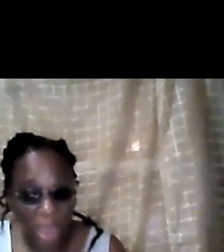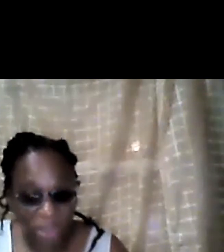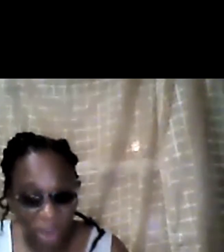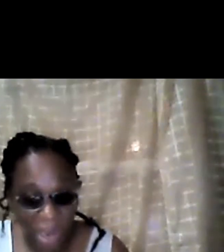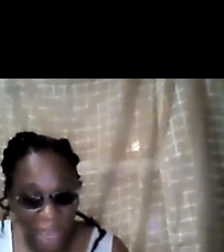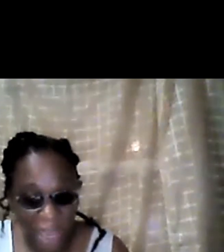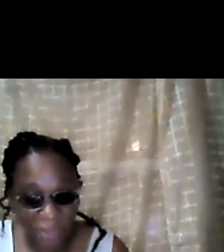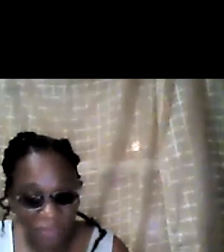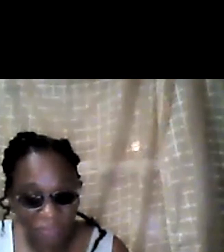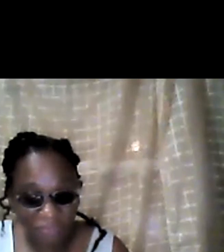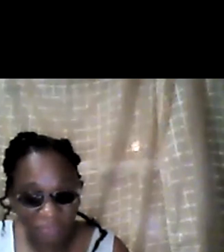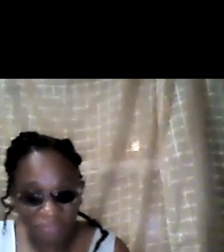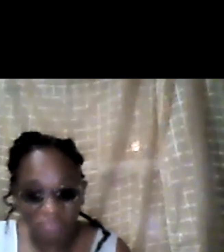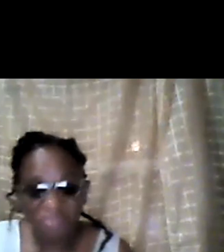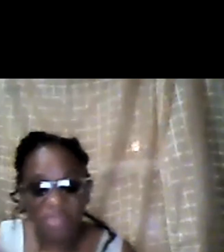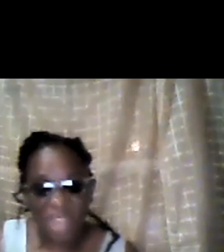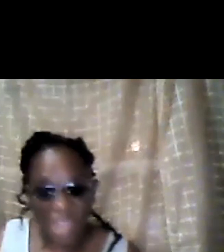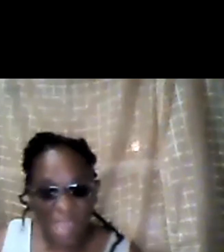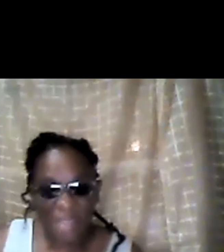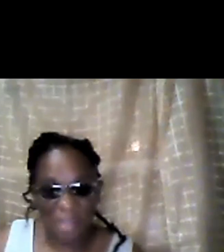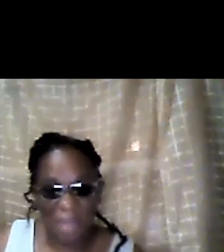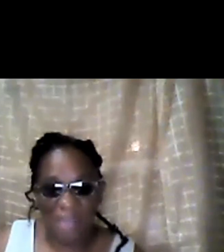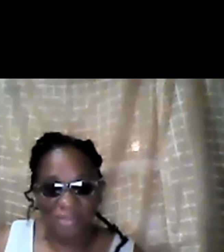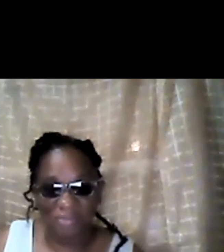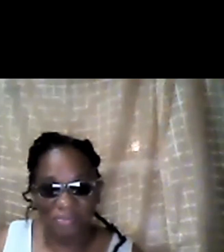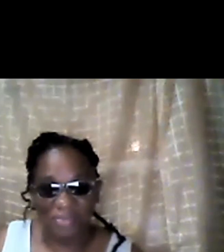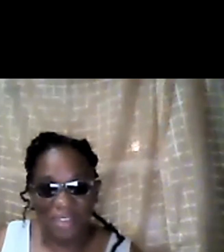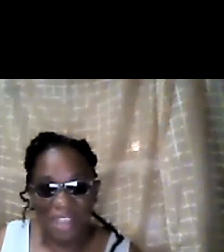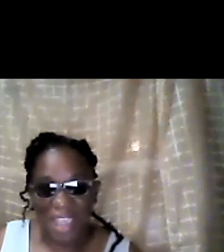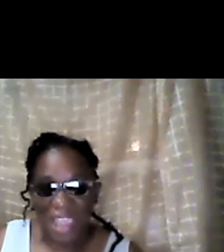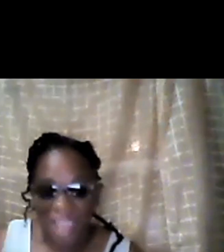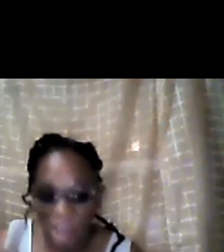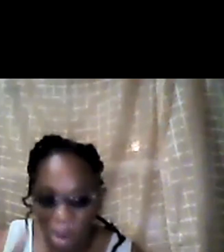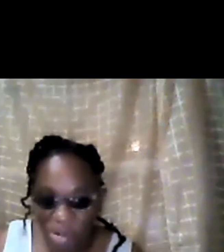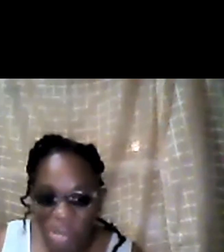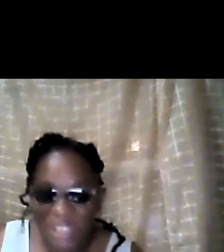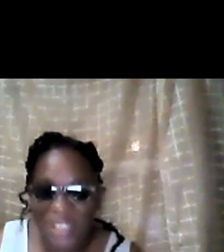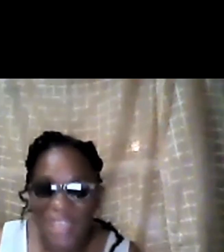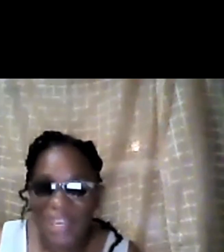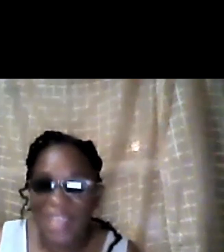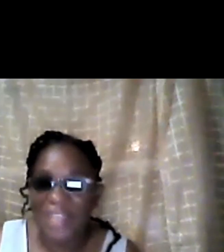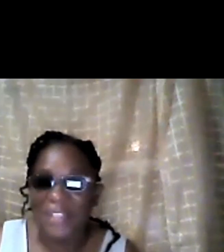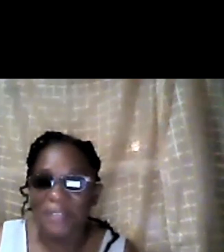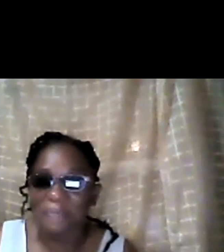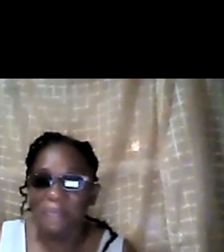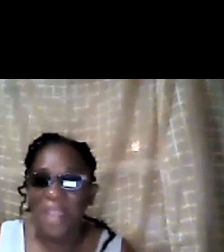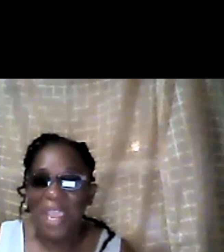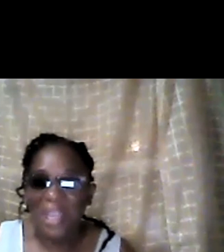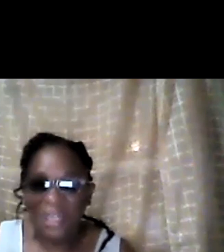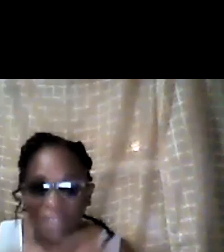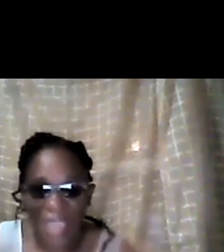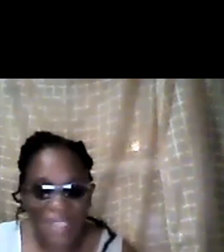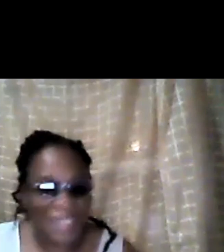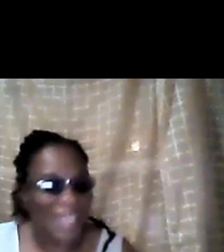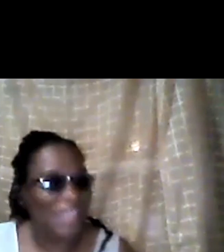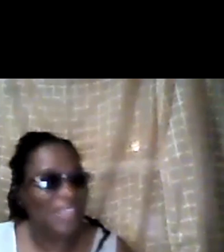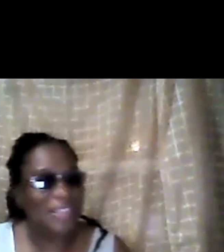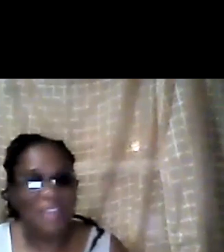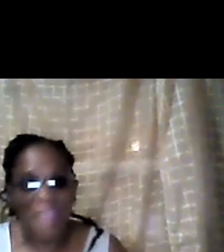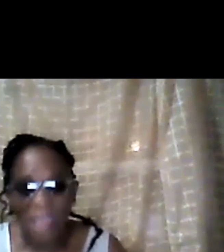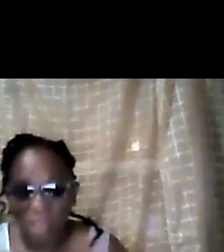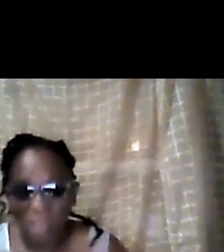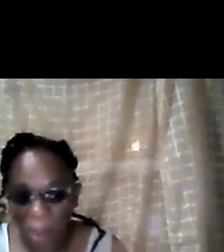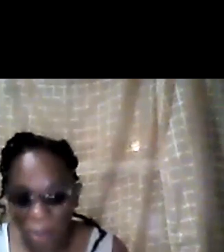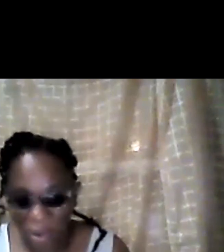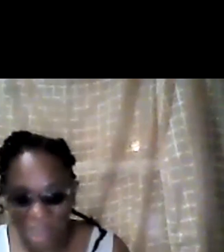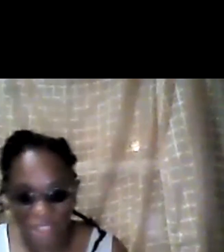about electronic, he is the man. He controls the setting, the testing,